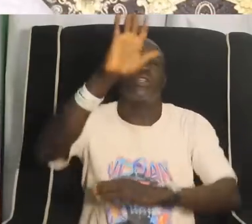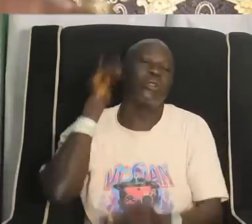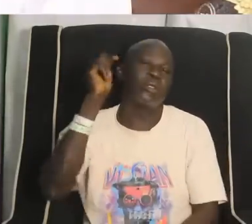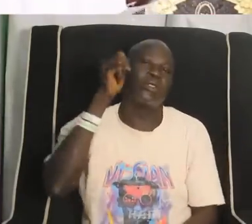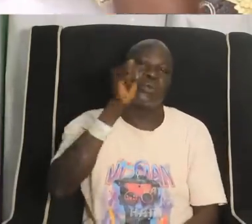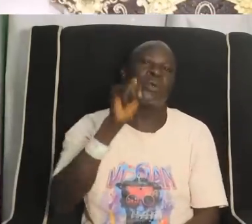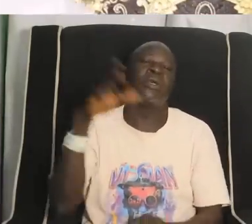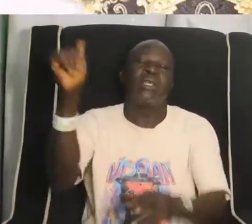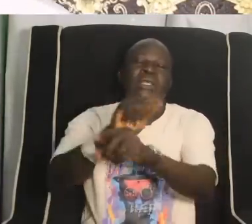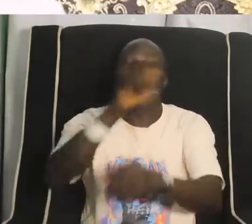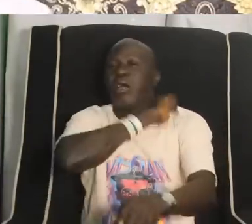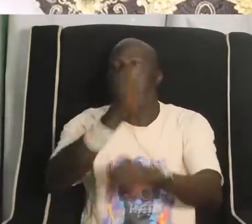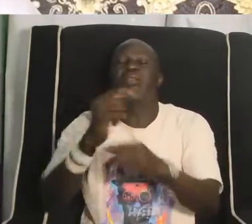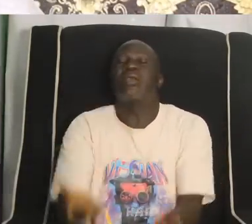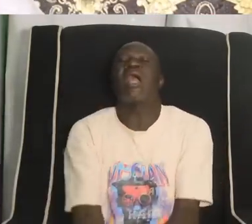ase yen bina